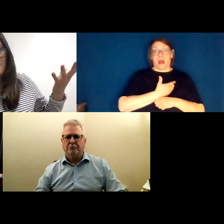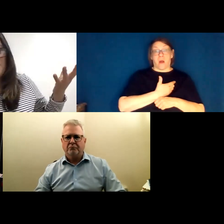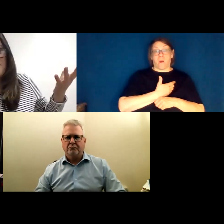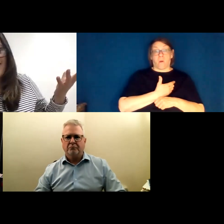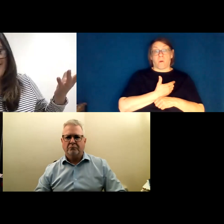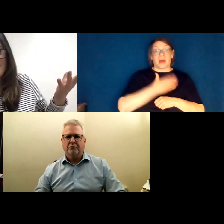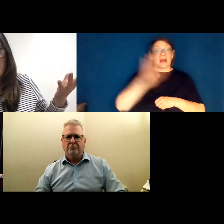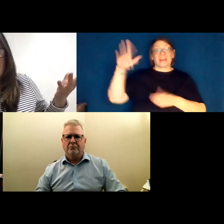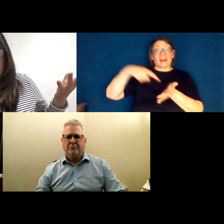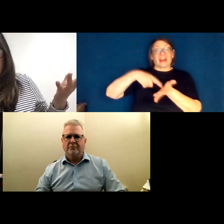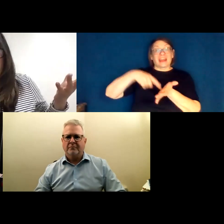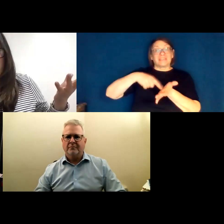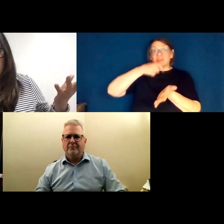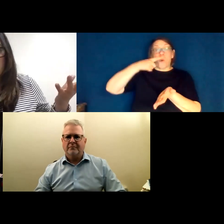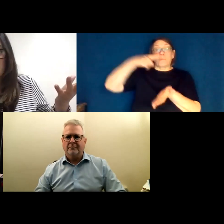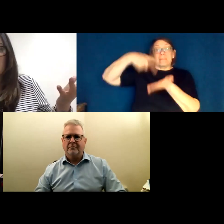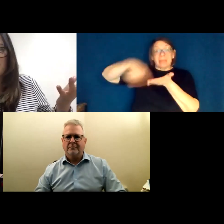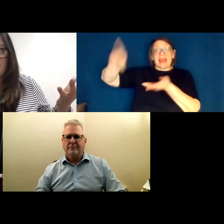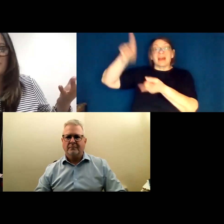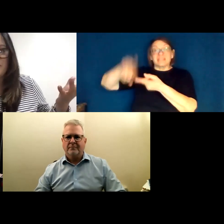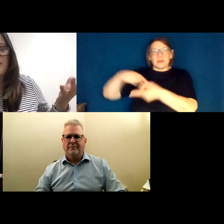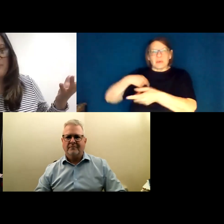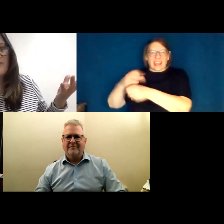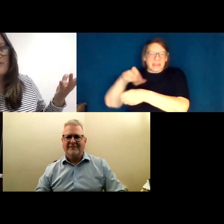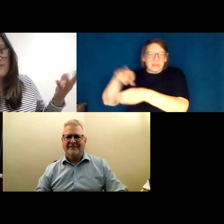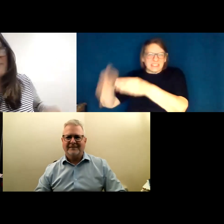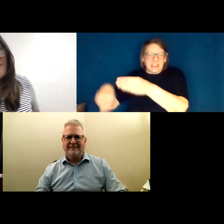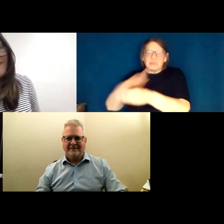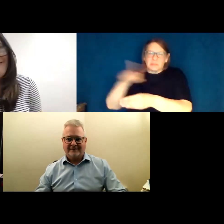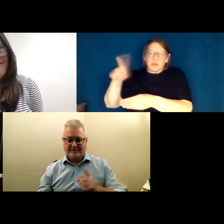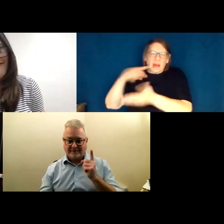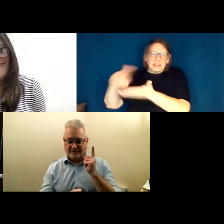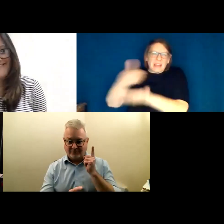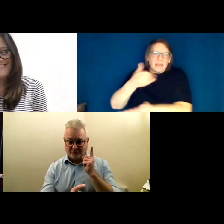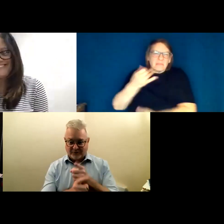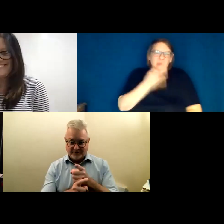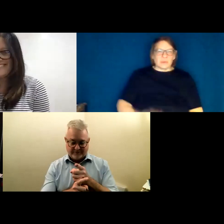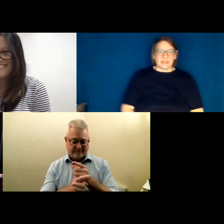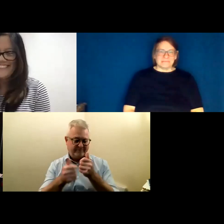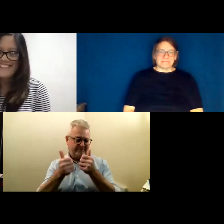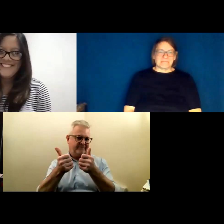invoice won't be paid until we get the results. So I'm sure those results will be coming soon.